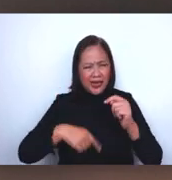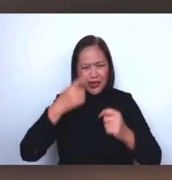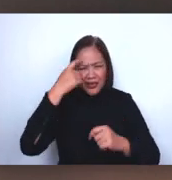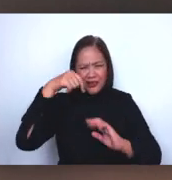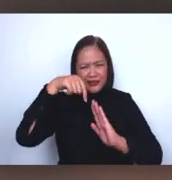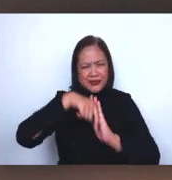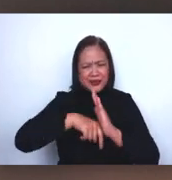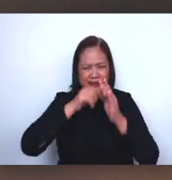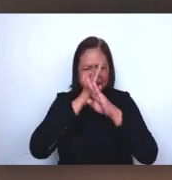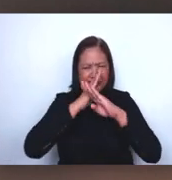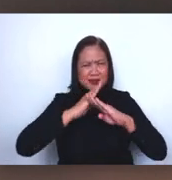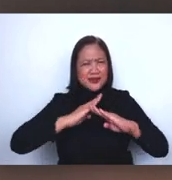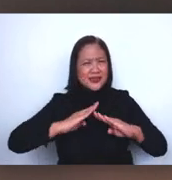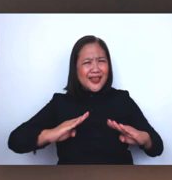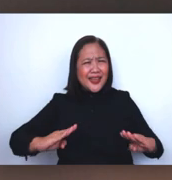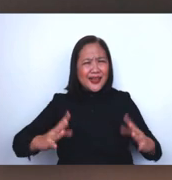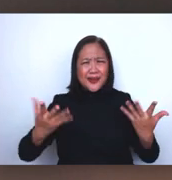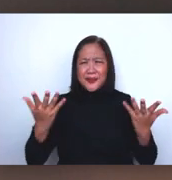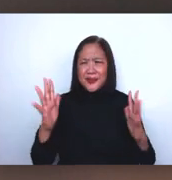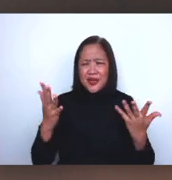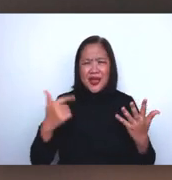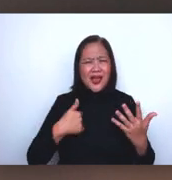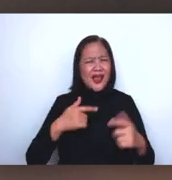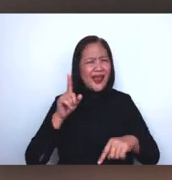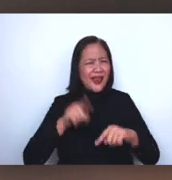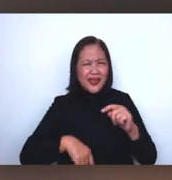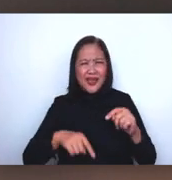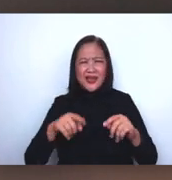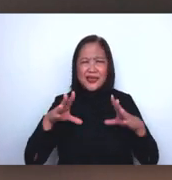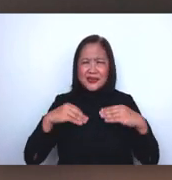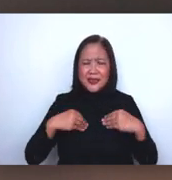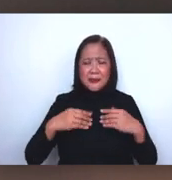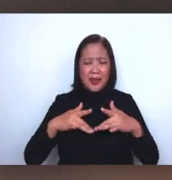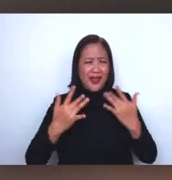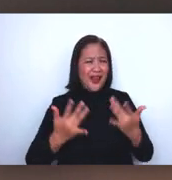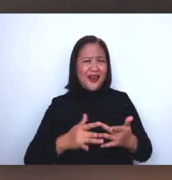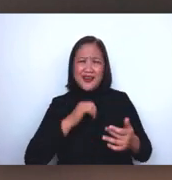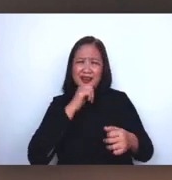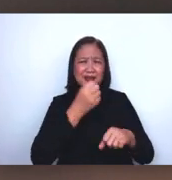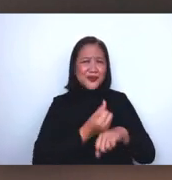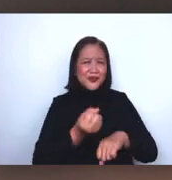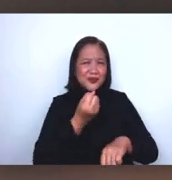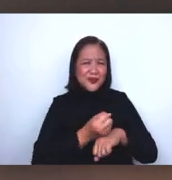impenetrable silence. I can't stand it. My heart isn't made of an iron.